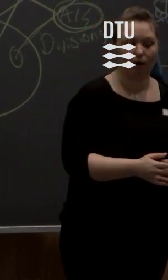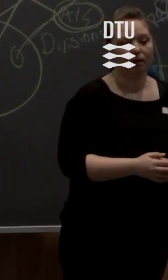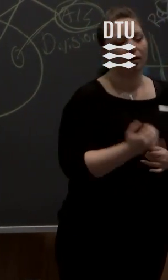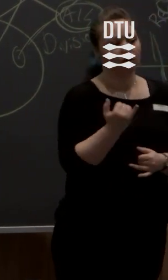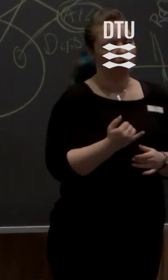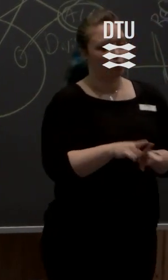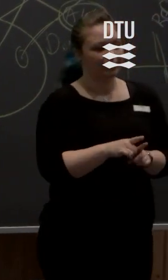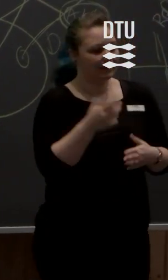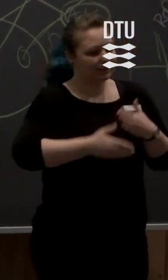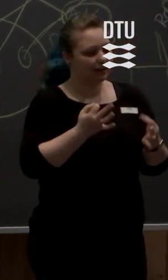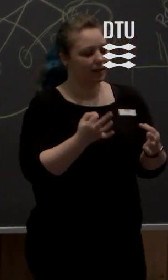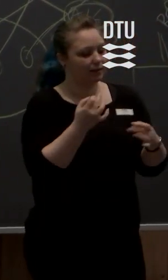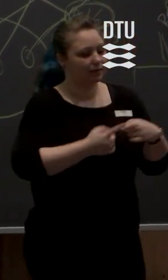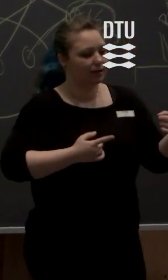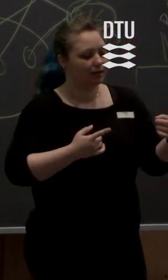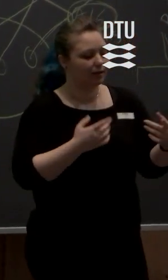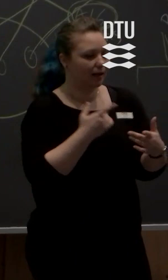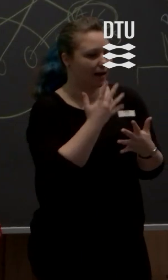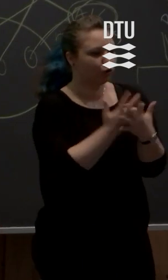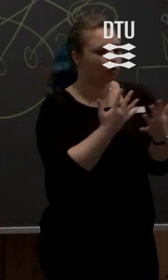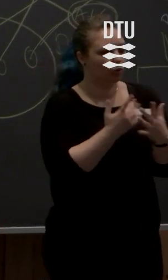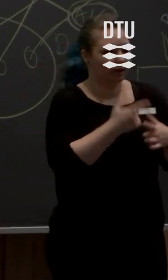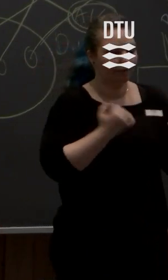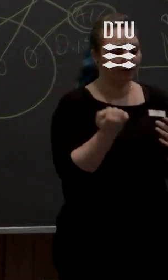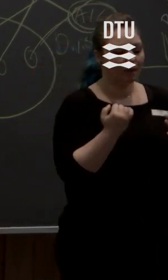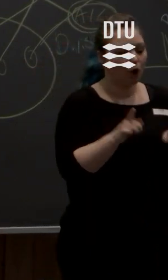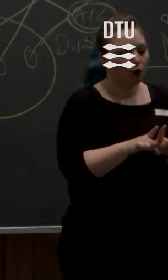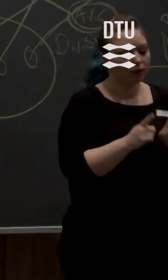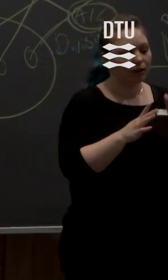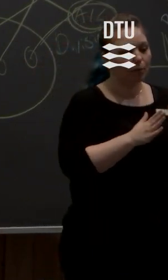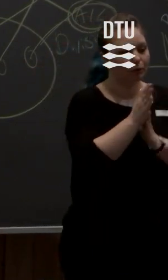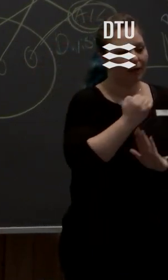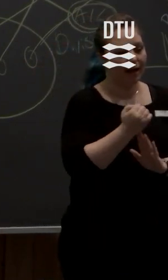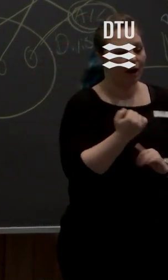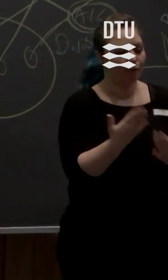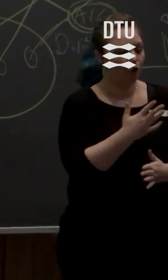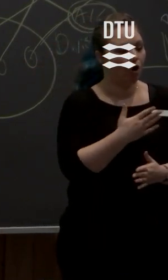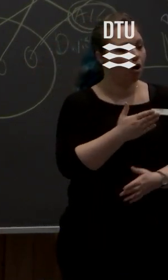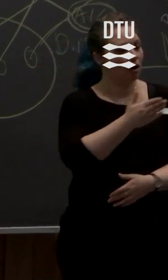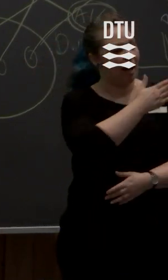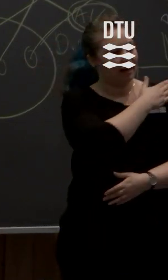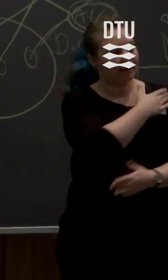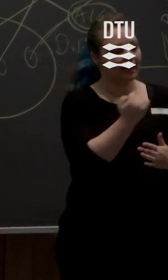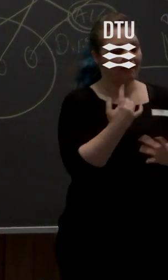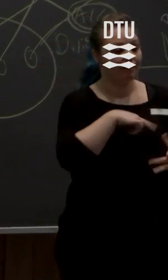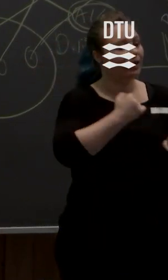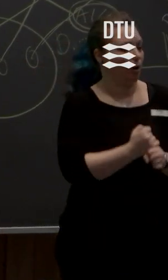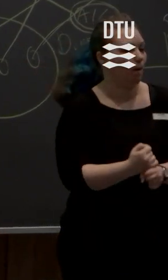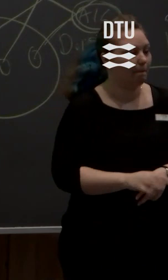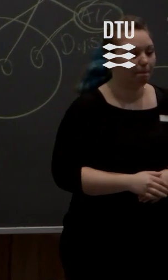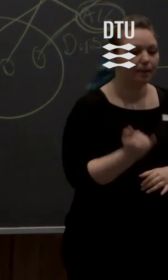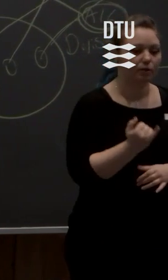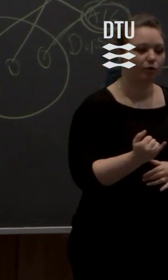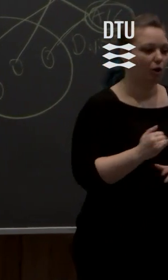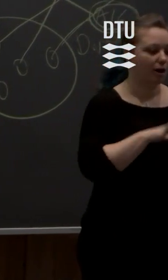structural part, because that's, of course, that you're motivated by being recognized for what you do well. So in